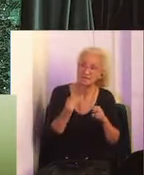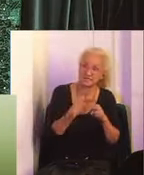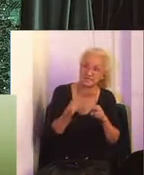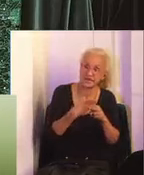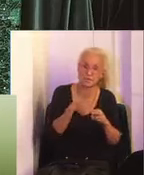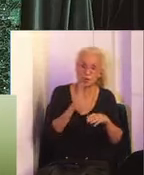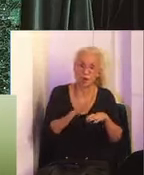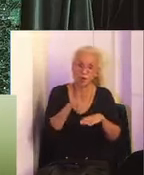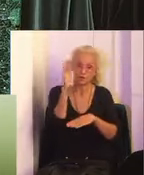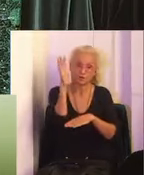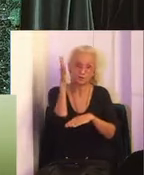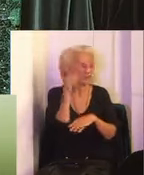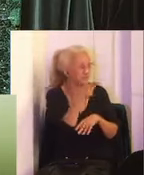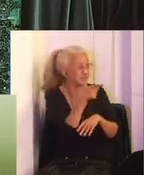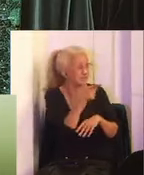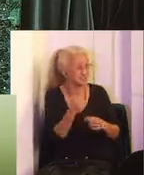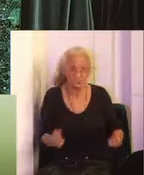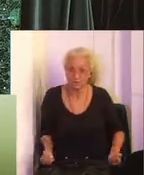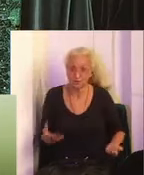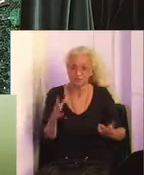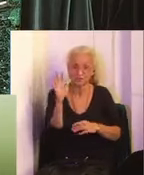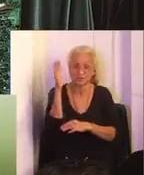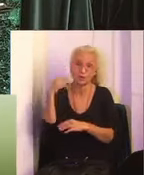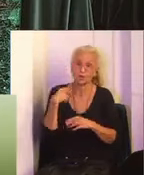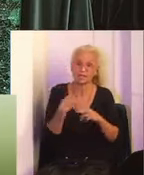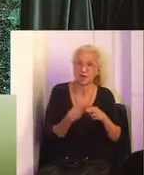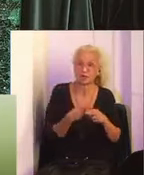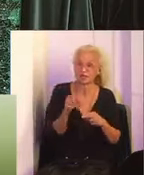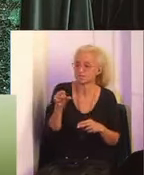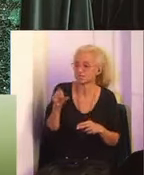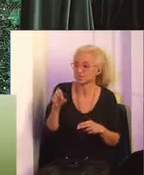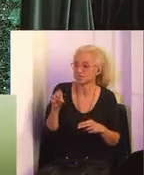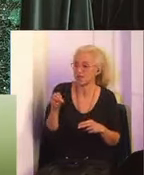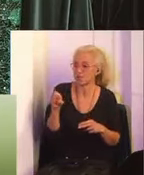here. On the generosity tree, we're calling it the generosity tree,